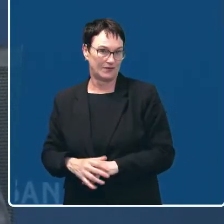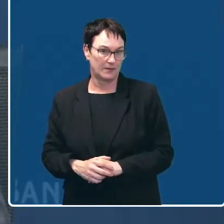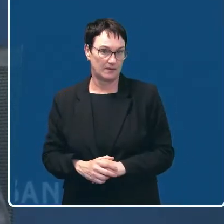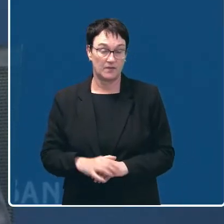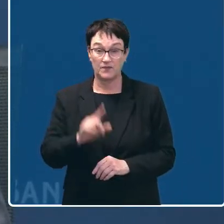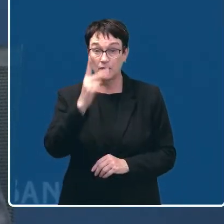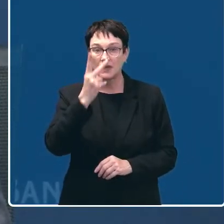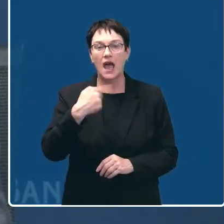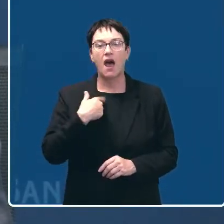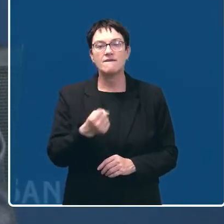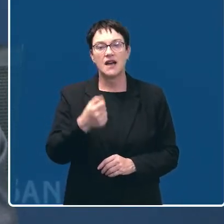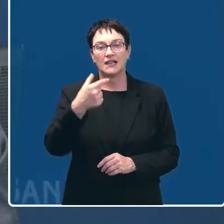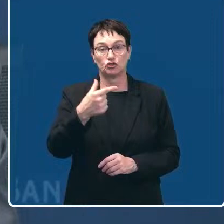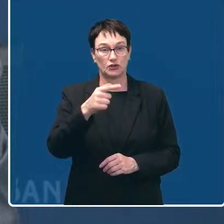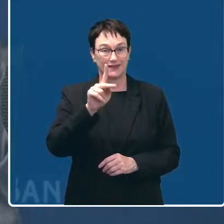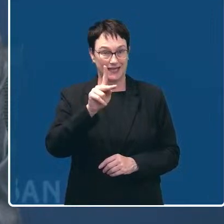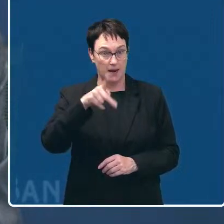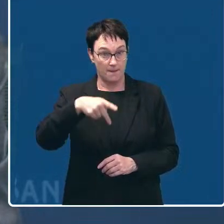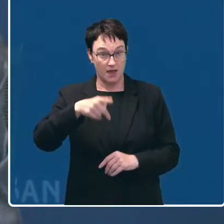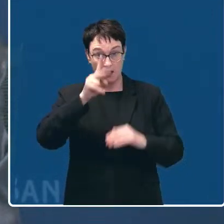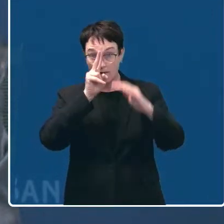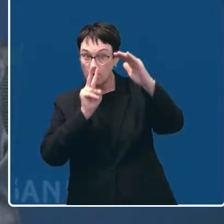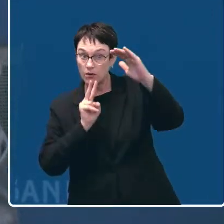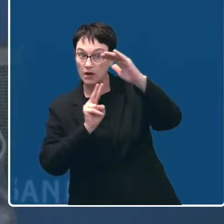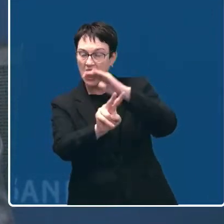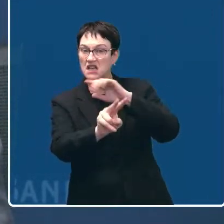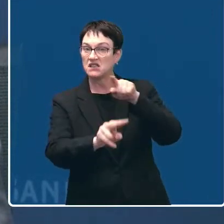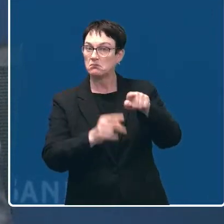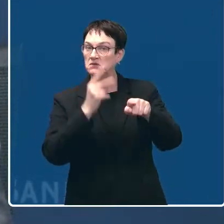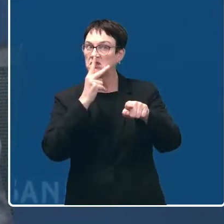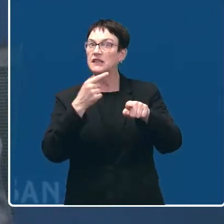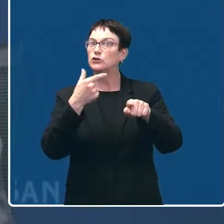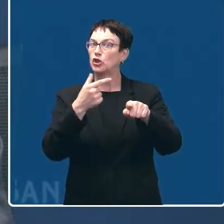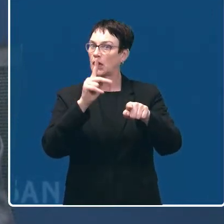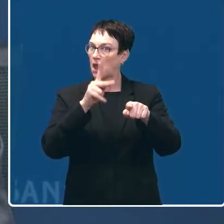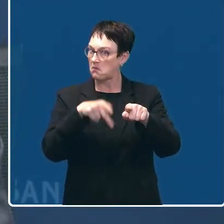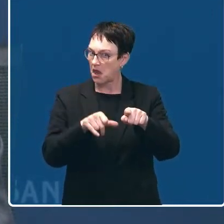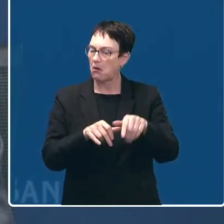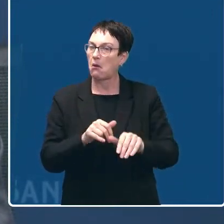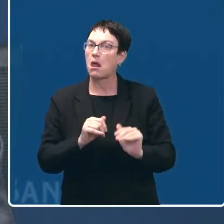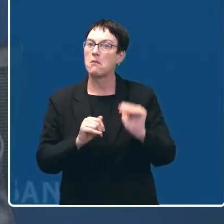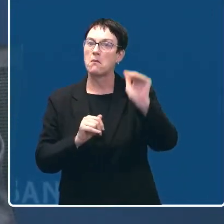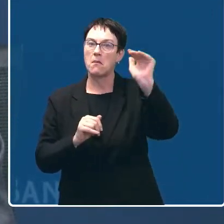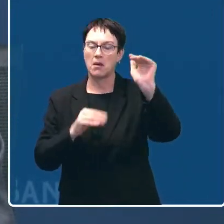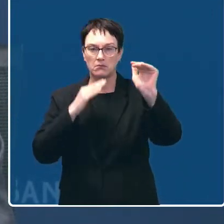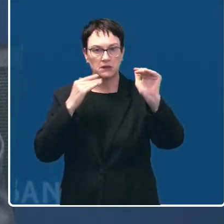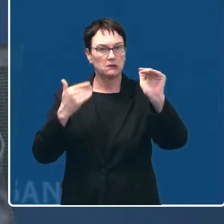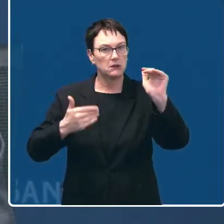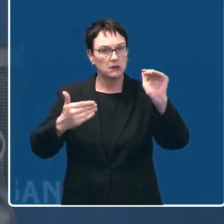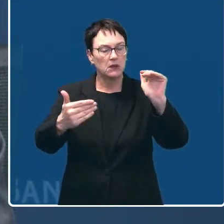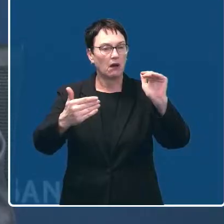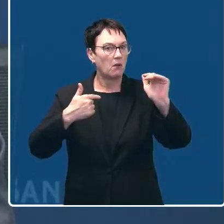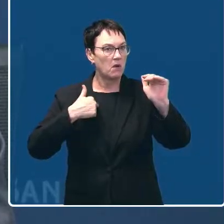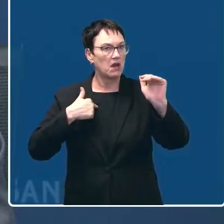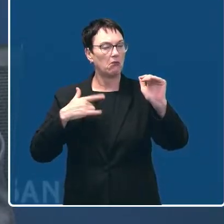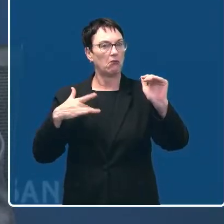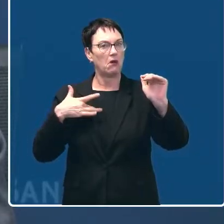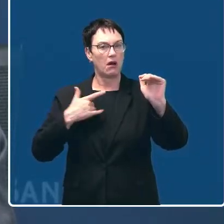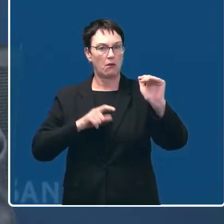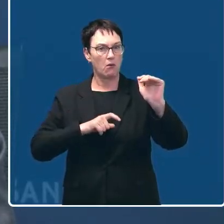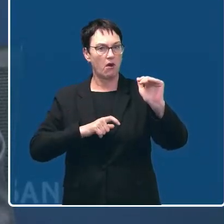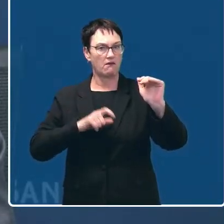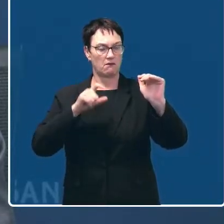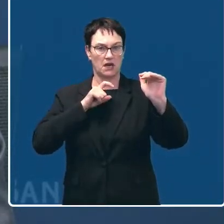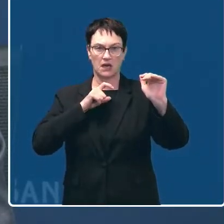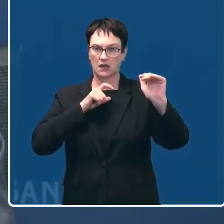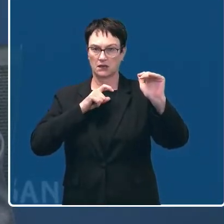GDP forecast that we have GDP rising. We've had GDP rising for some time, so we're confident that these sets